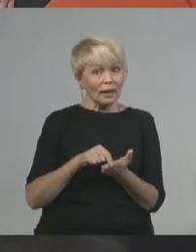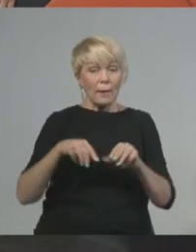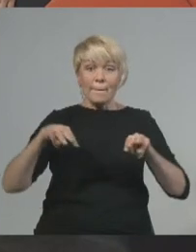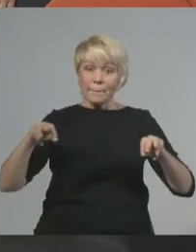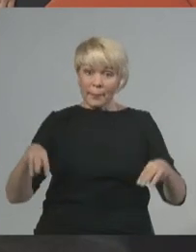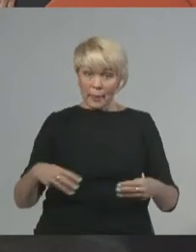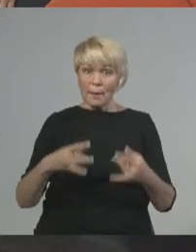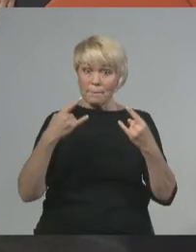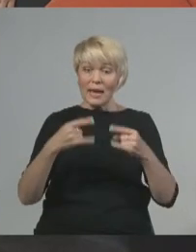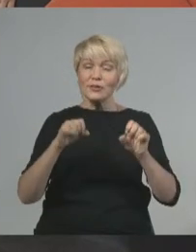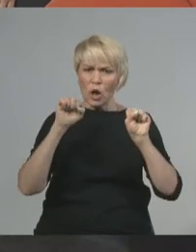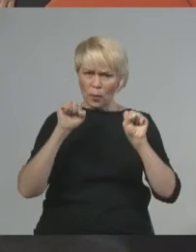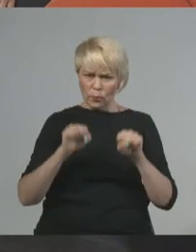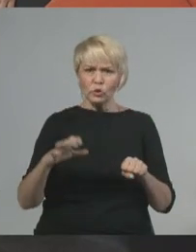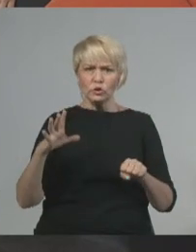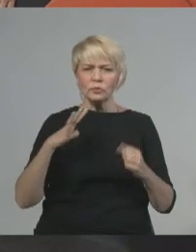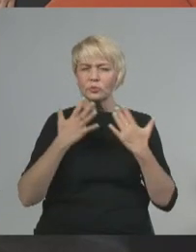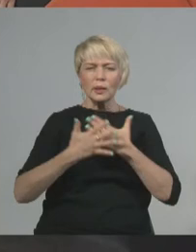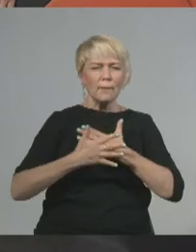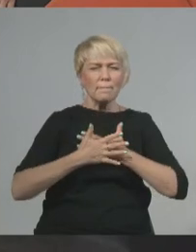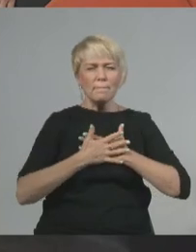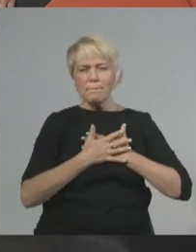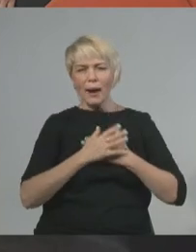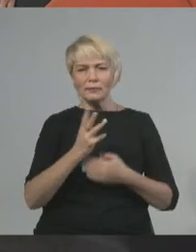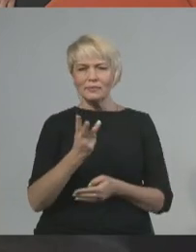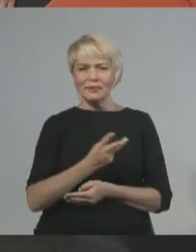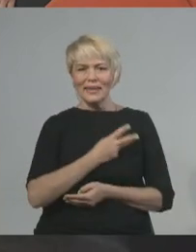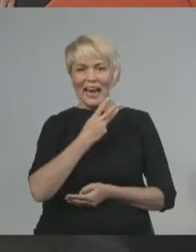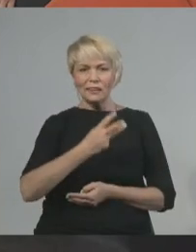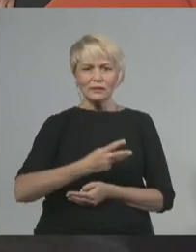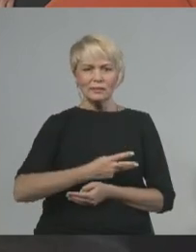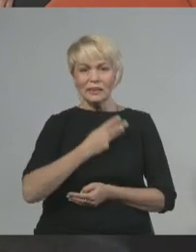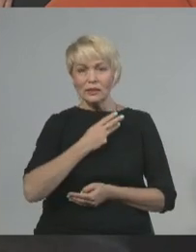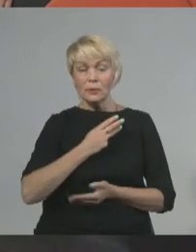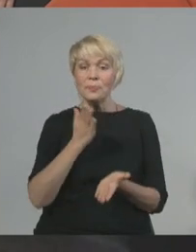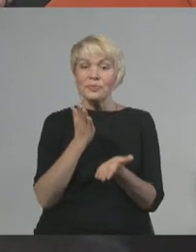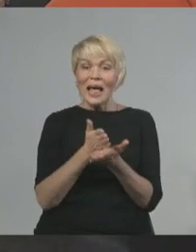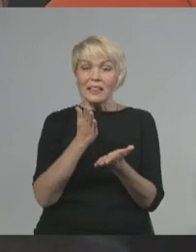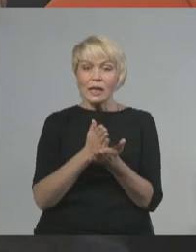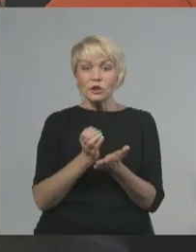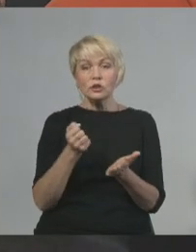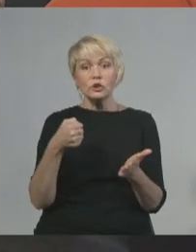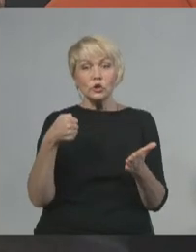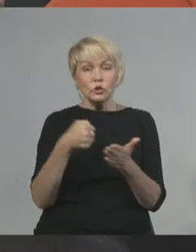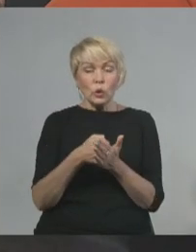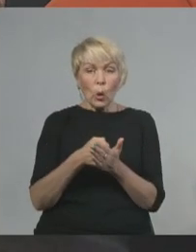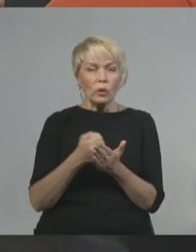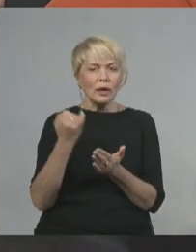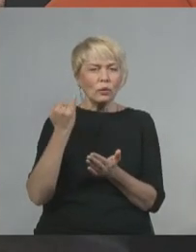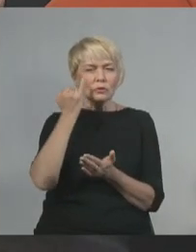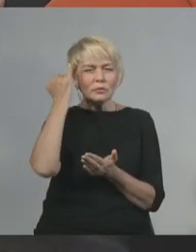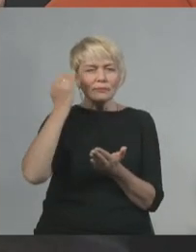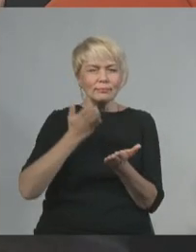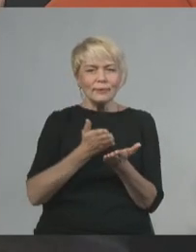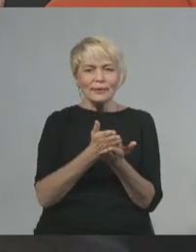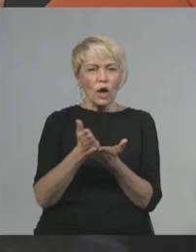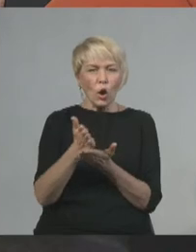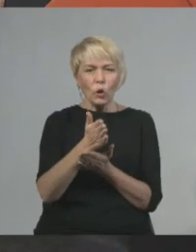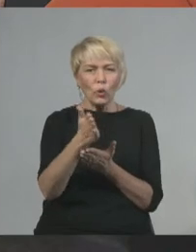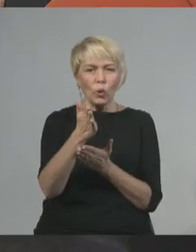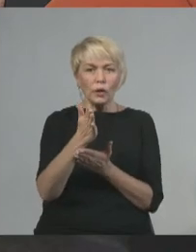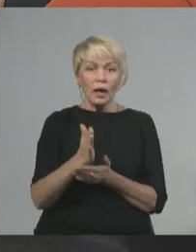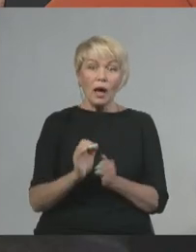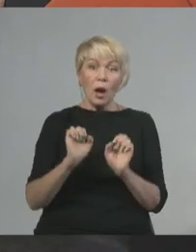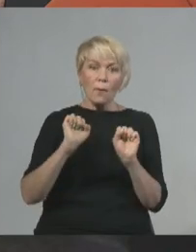partisan we are all looking strongly we are all looking into the example of the united